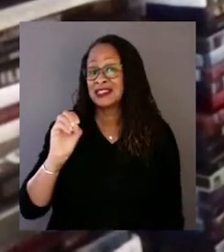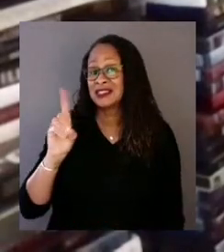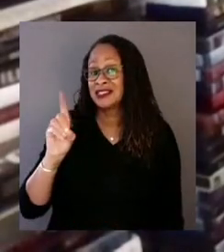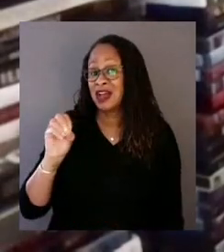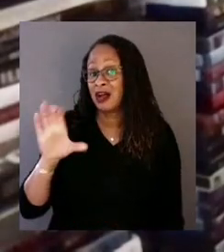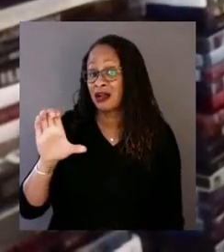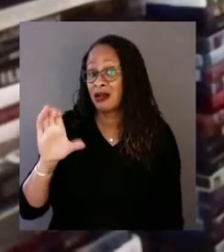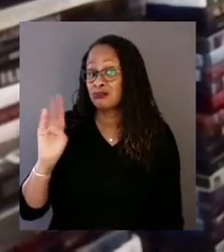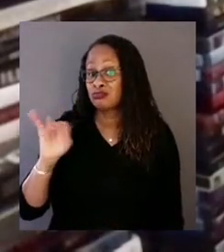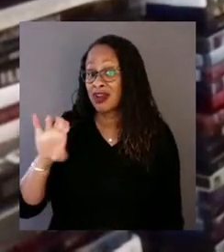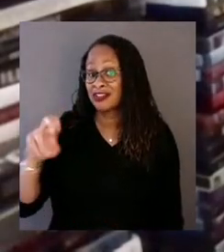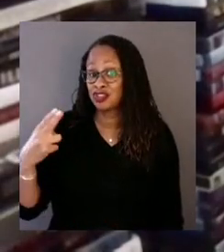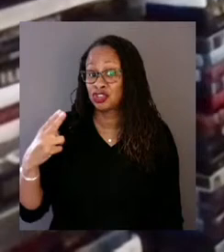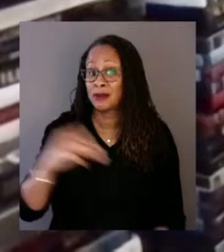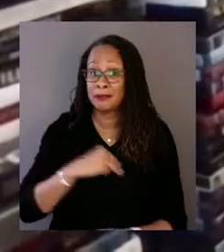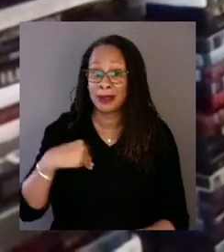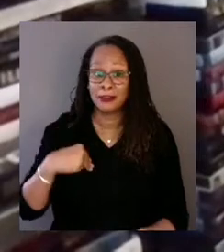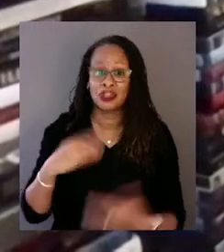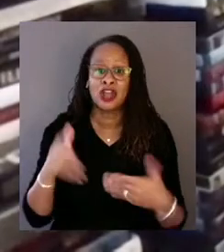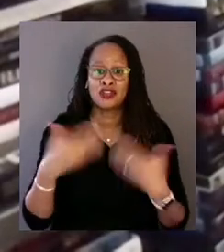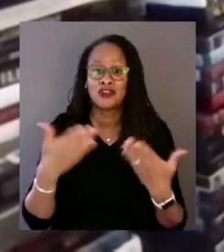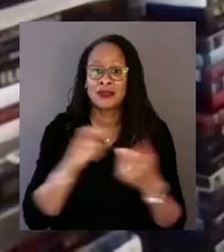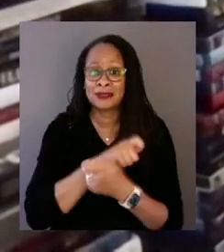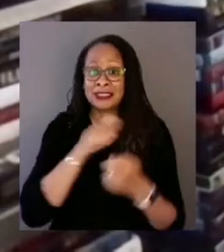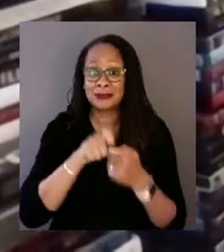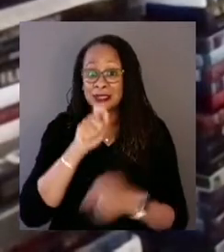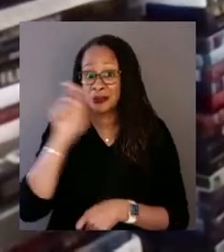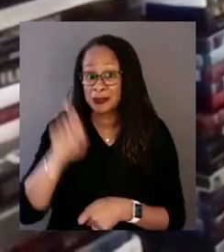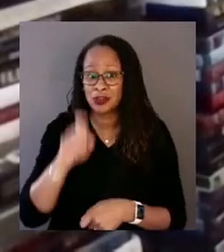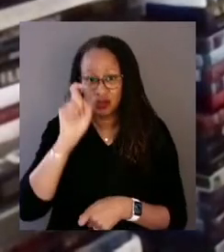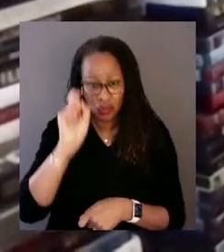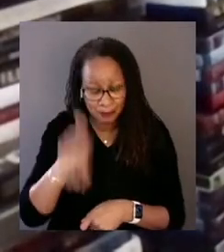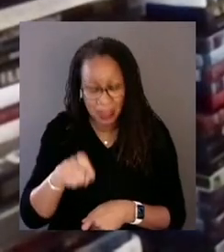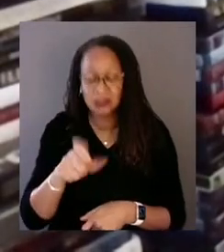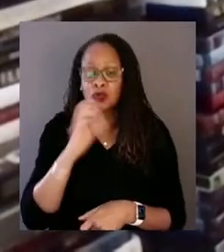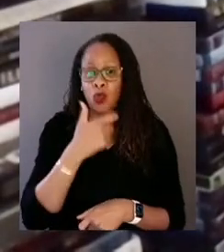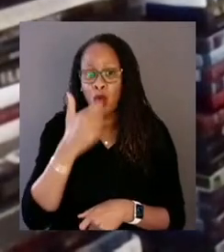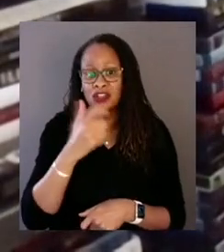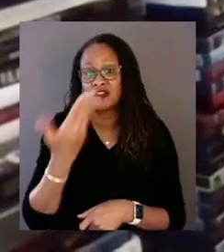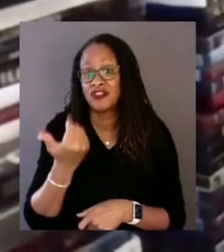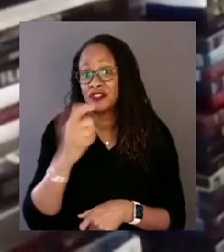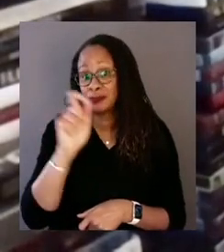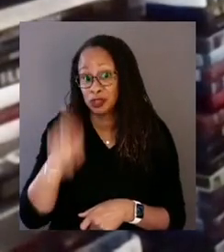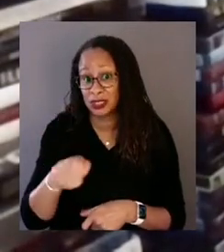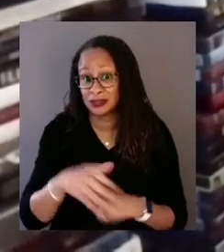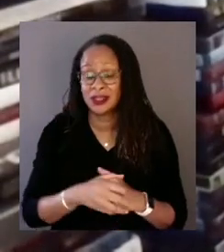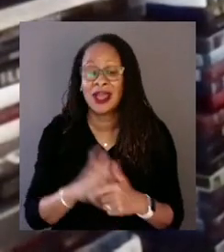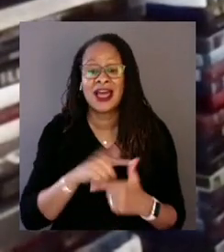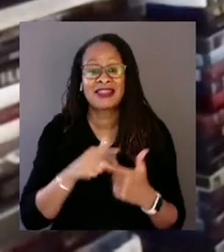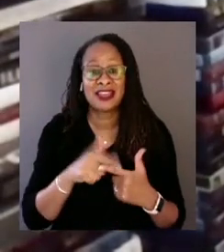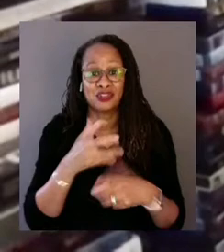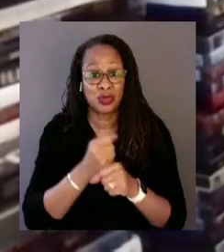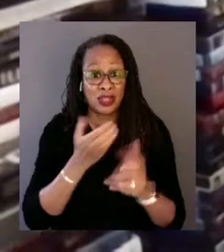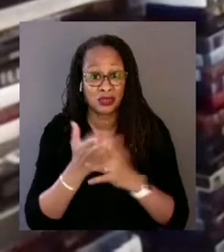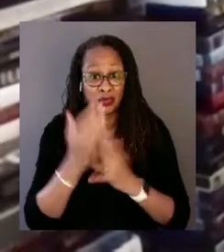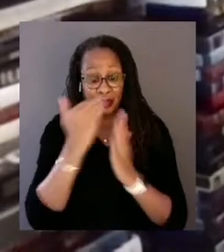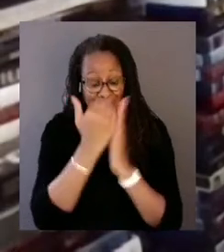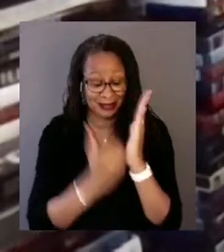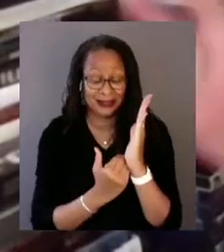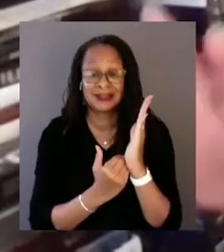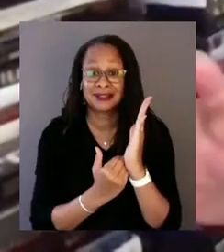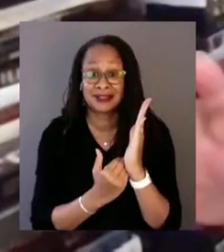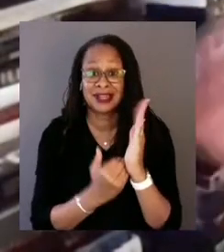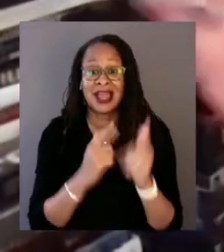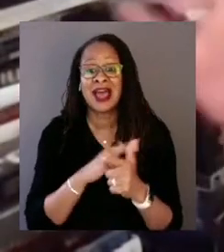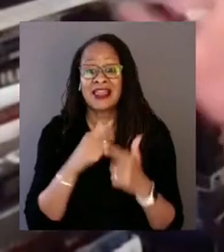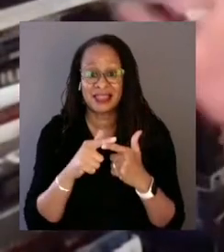certain percentage of films to watch. You have to watch like 15%. And then you get through that list and then you go to all the